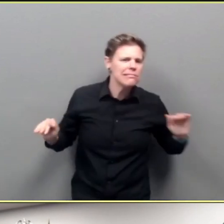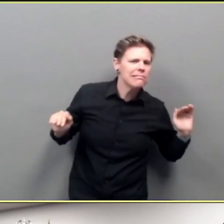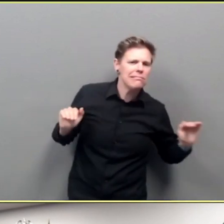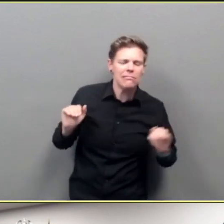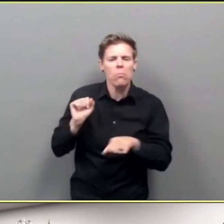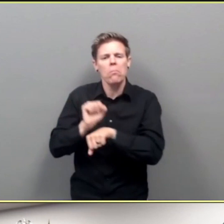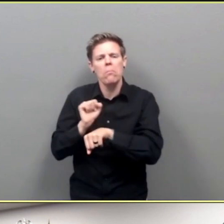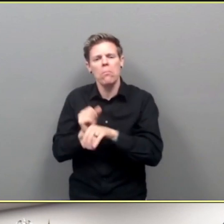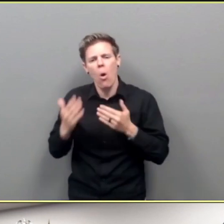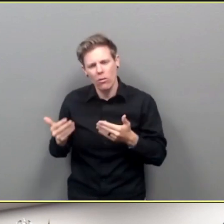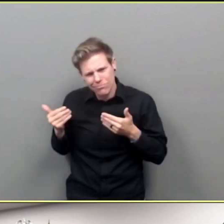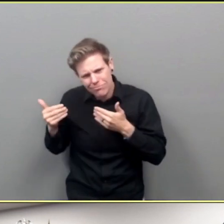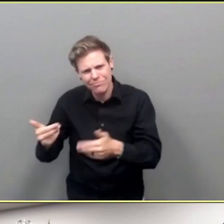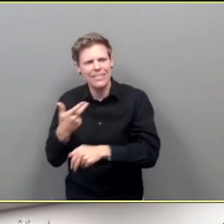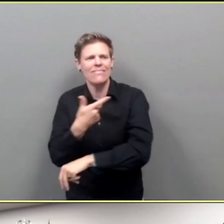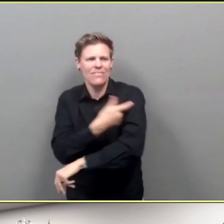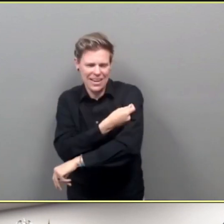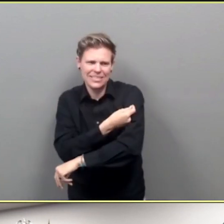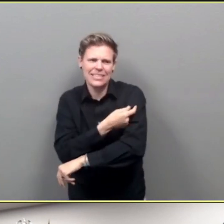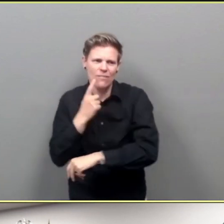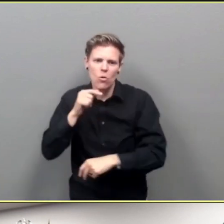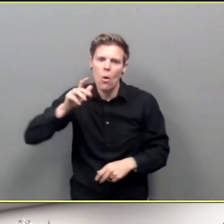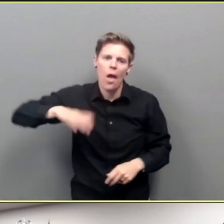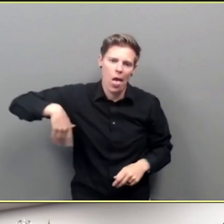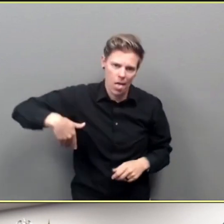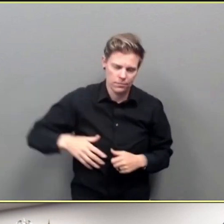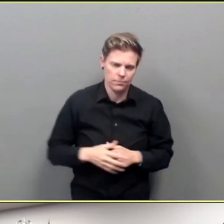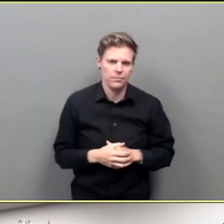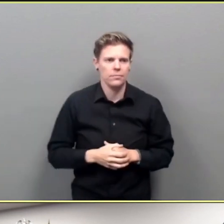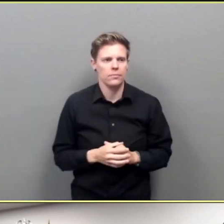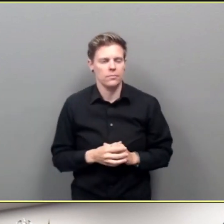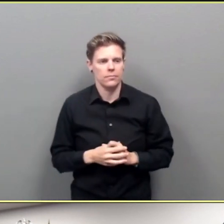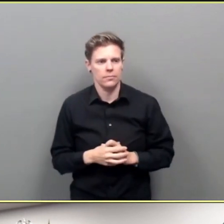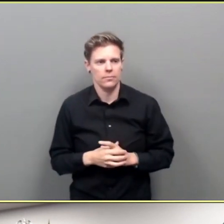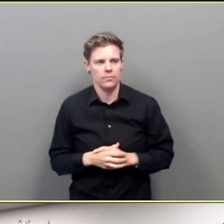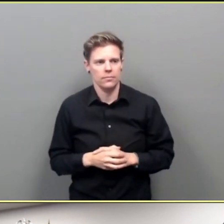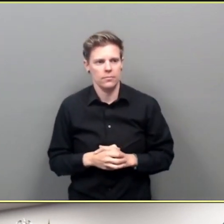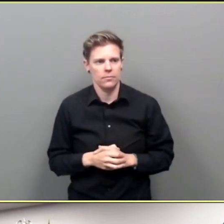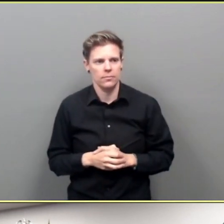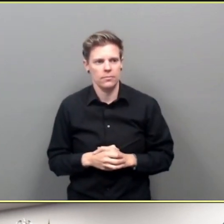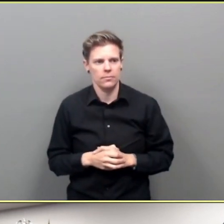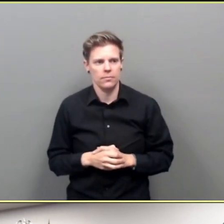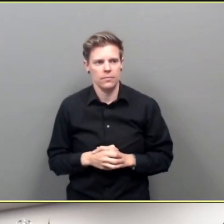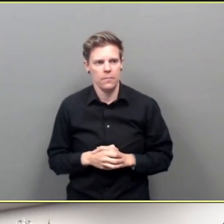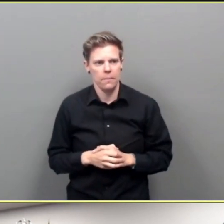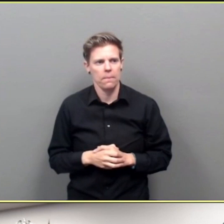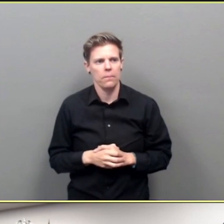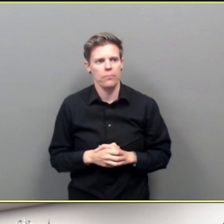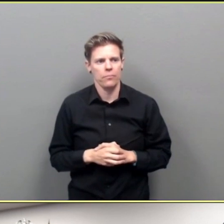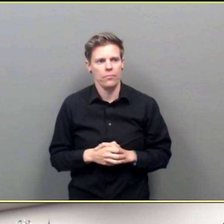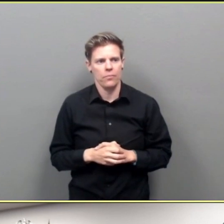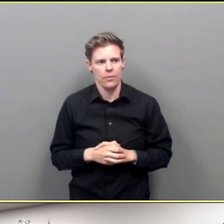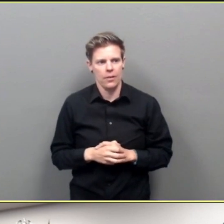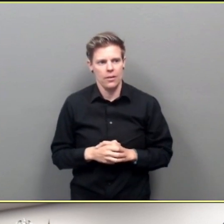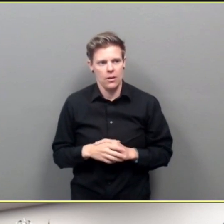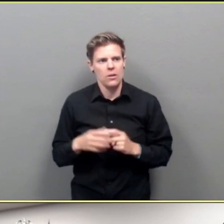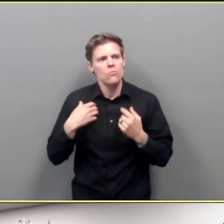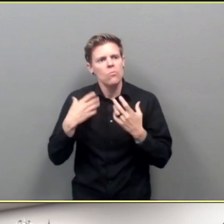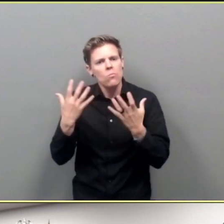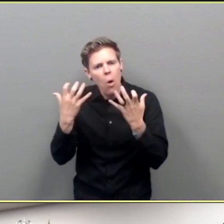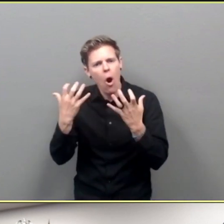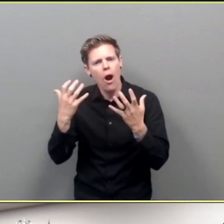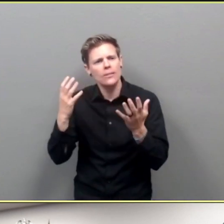those unvaccinated workers. And we want to really keep the focus and the celebration on the hard work you're doing.